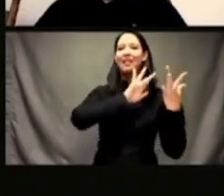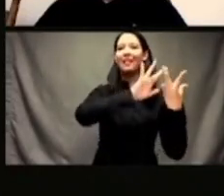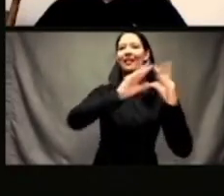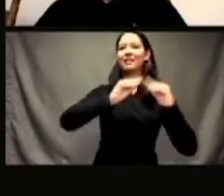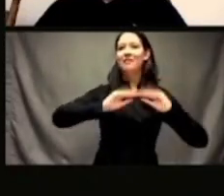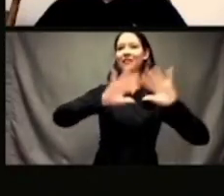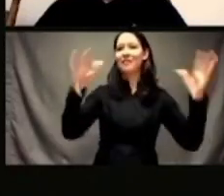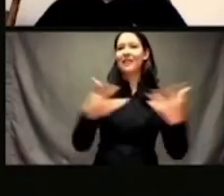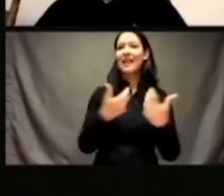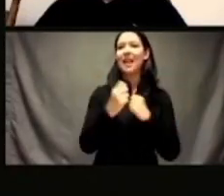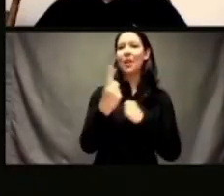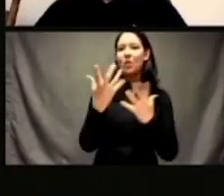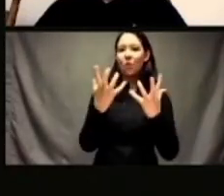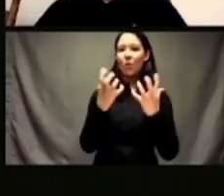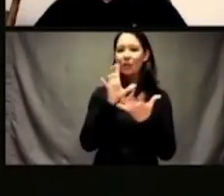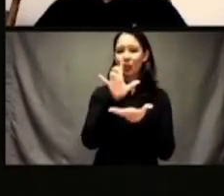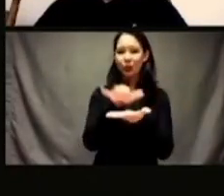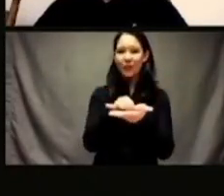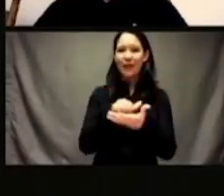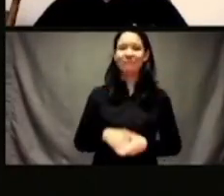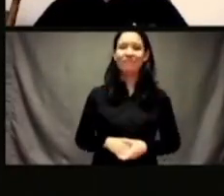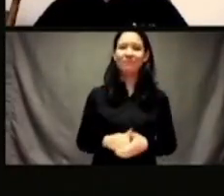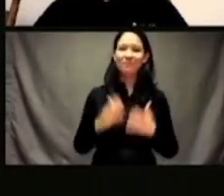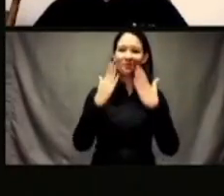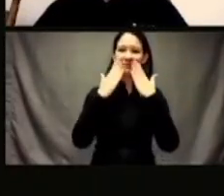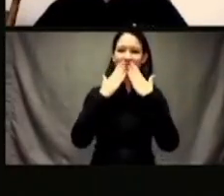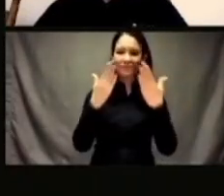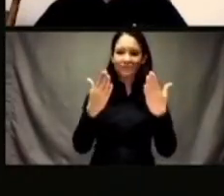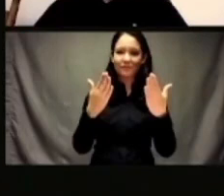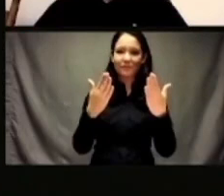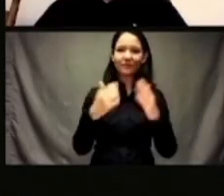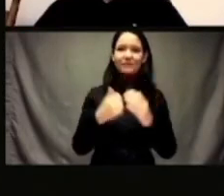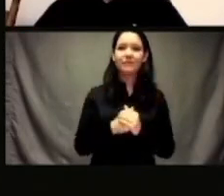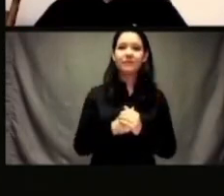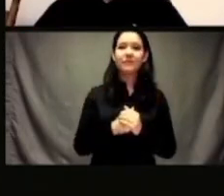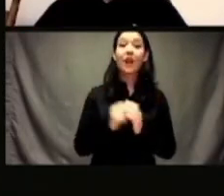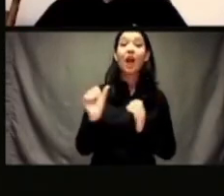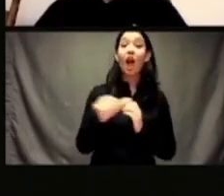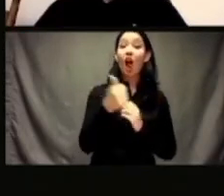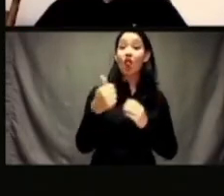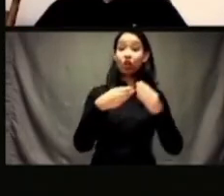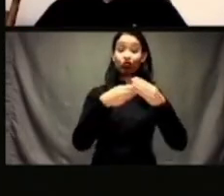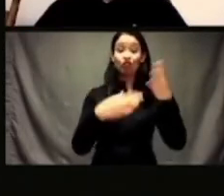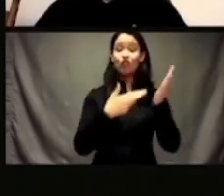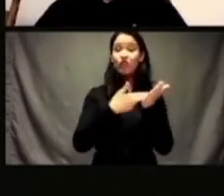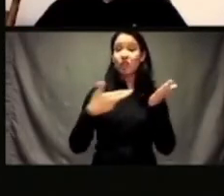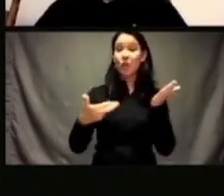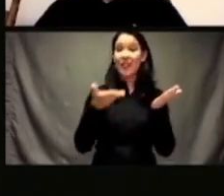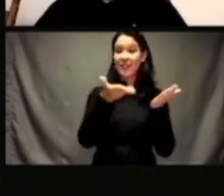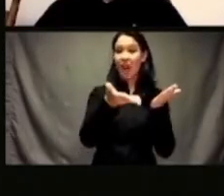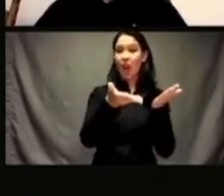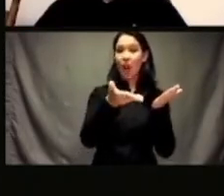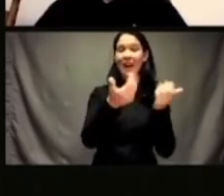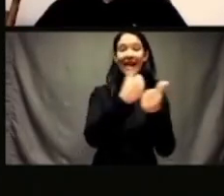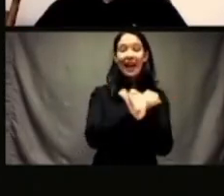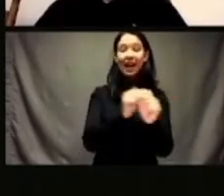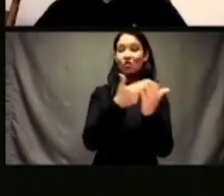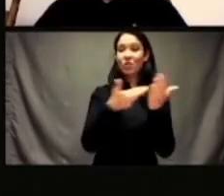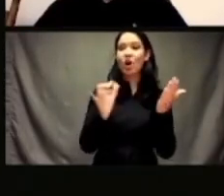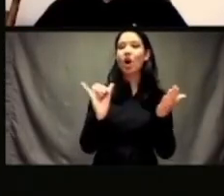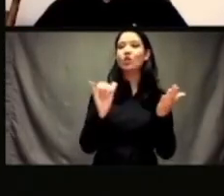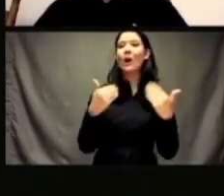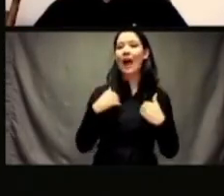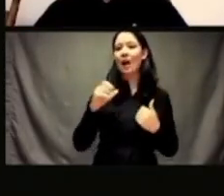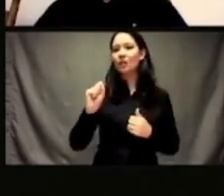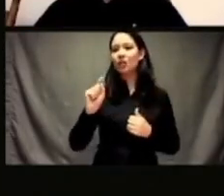anyone who wants to do it. Thank you. So and then there's the other resources are at the end. Any resources we have. We also have the